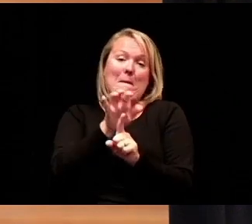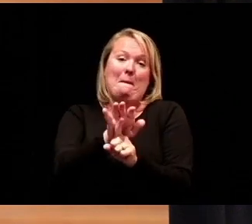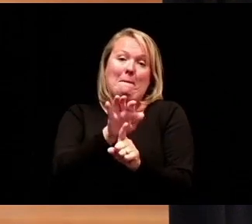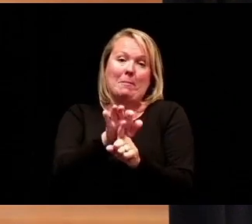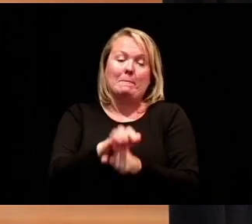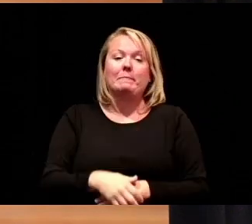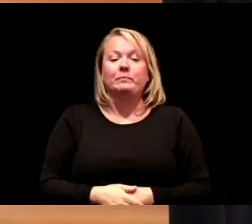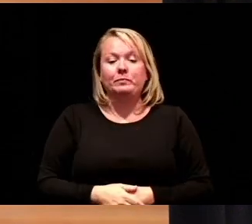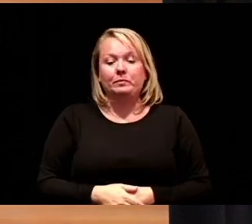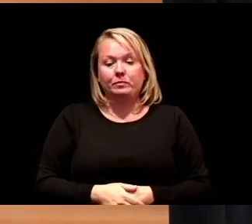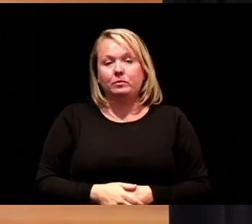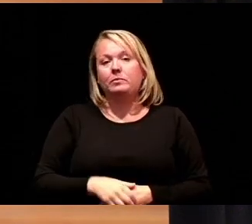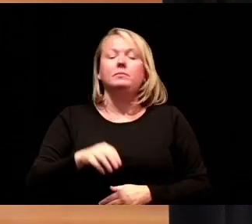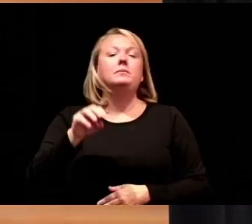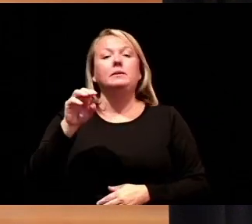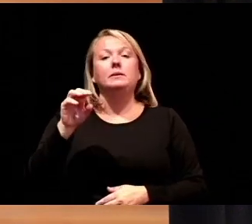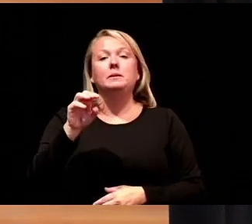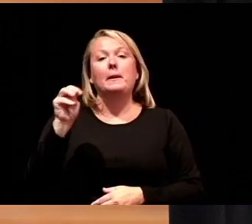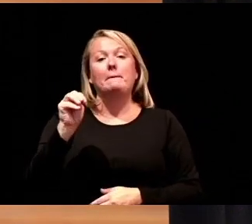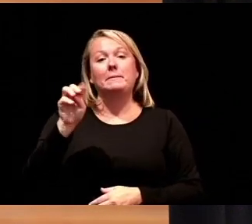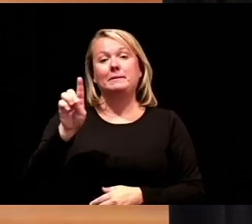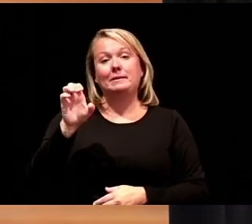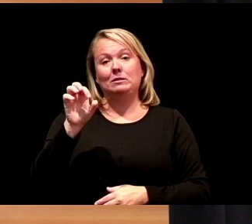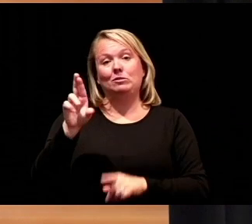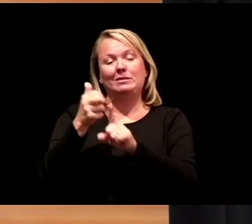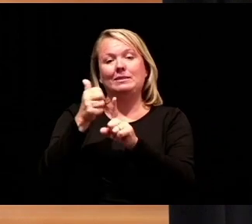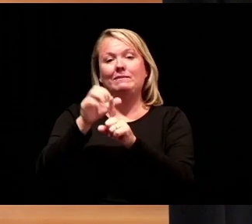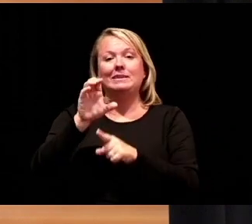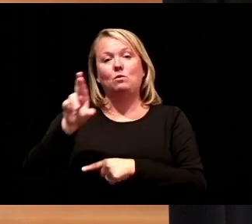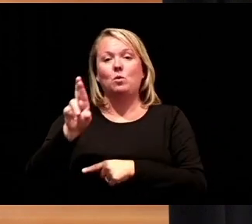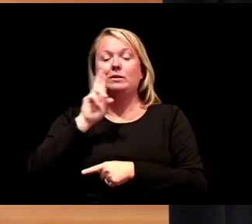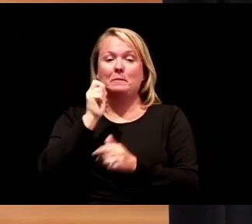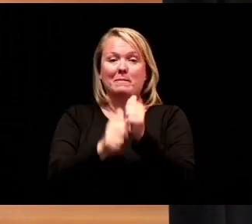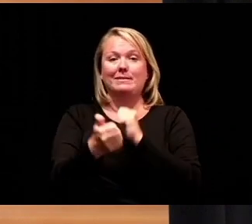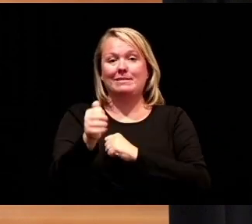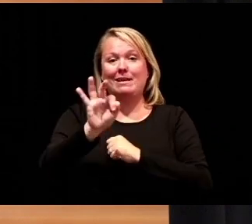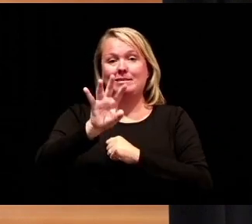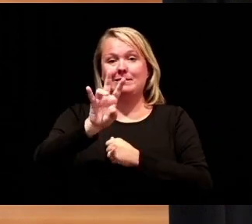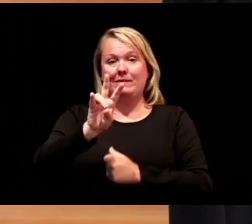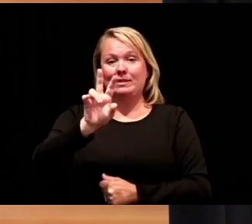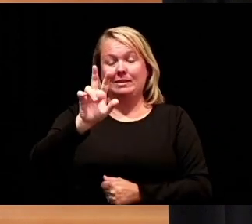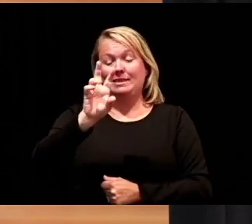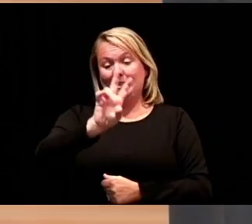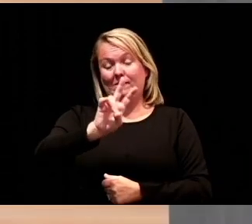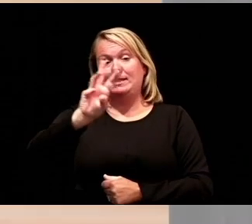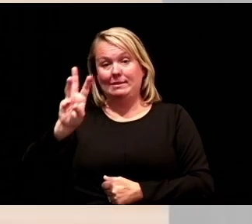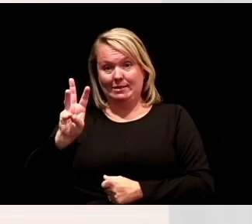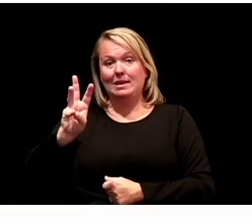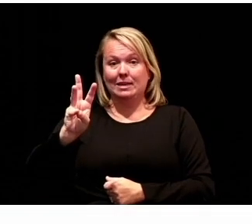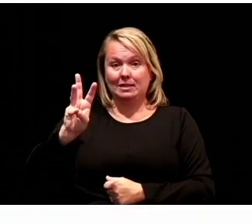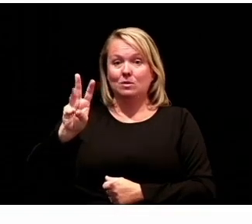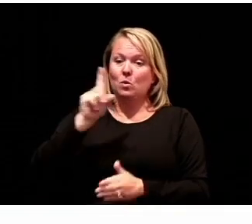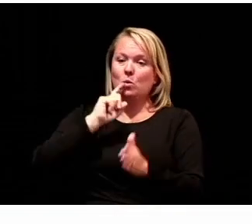was a massive amount of regulation to basically regulate disparate impact out of existence. It didn't work. That was enjoined. And